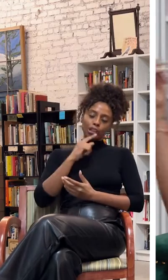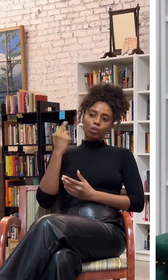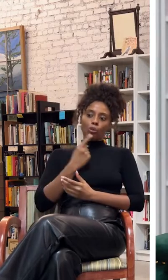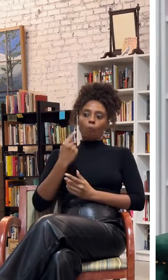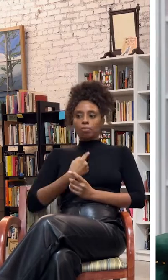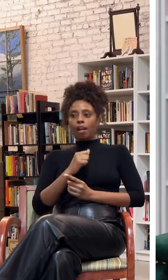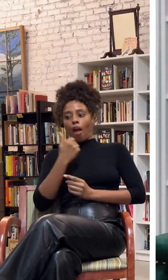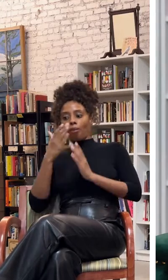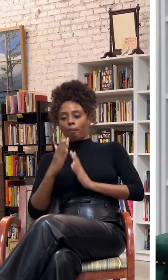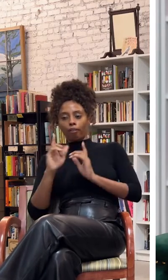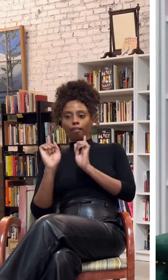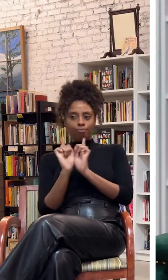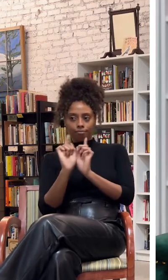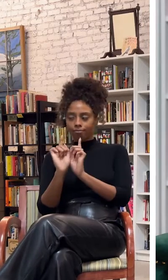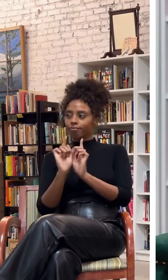me and another person.